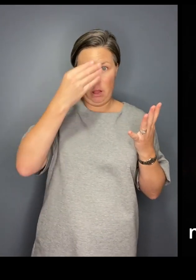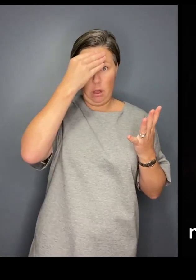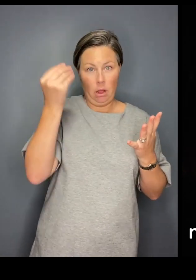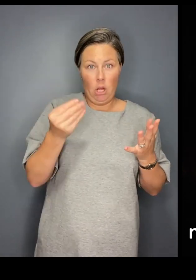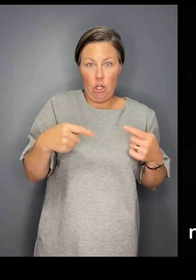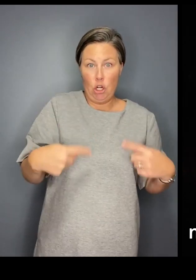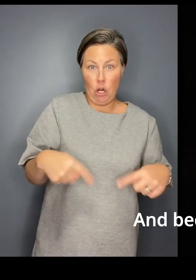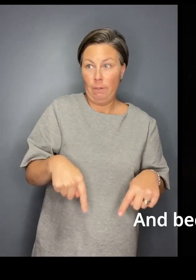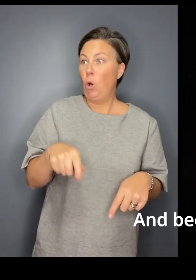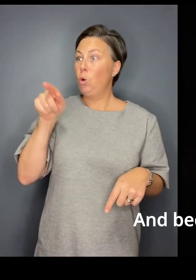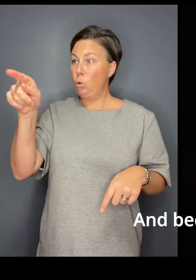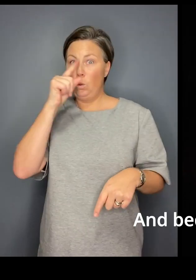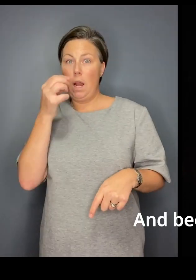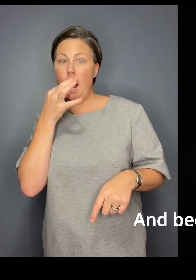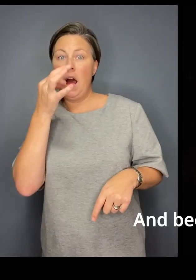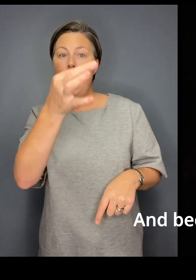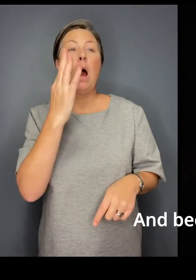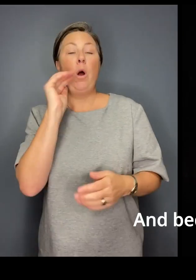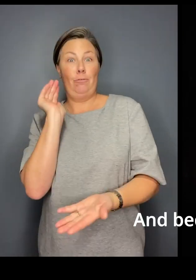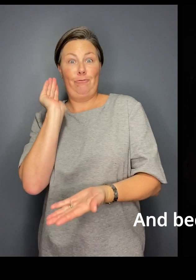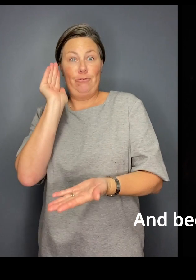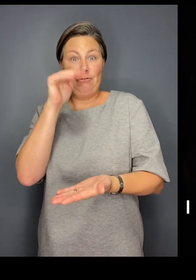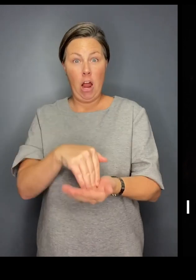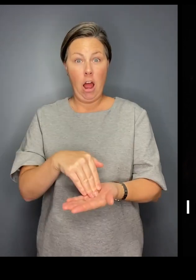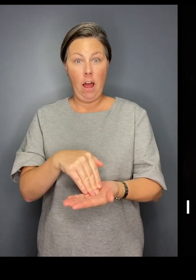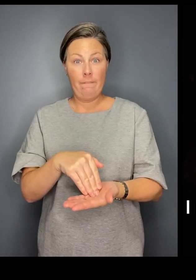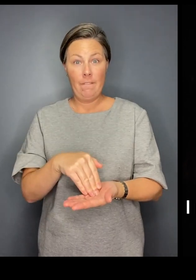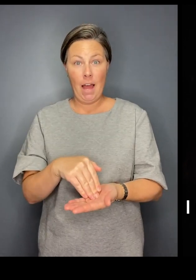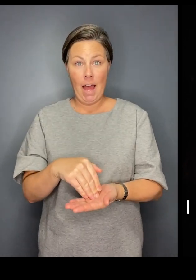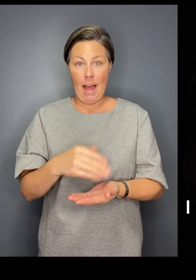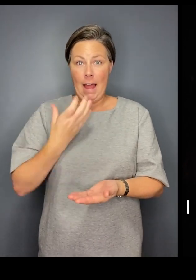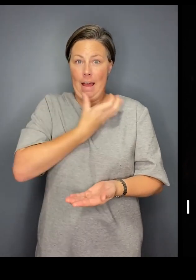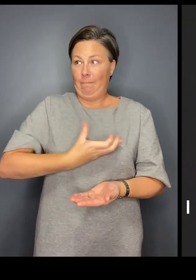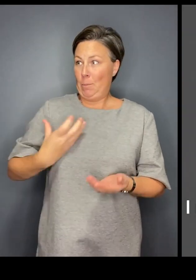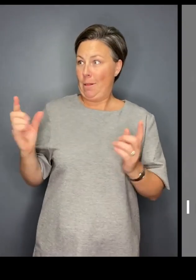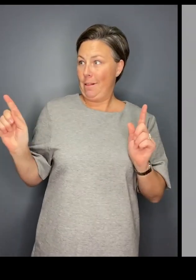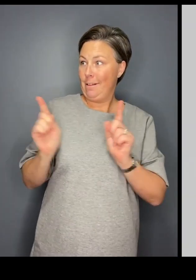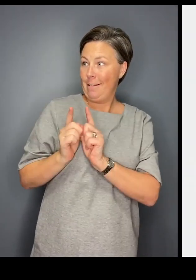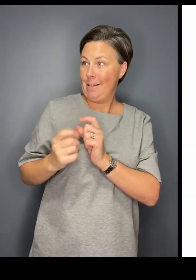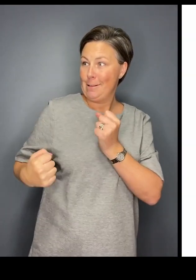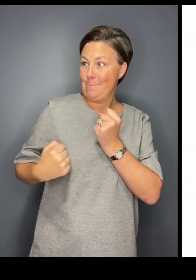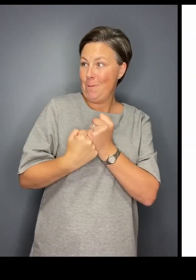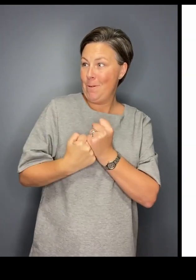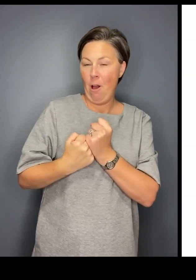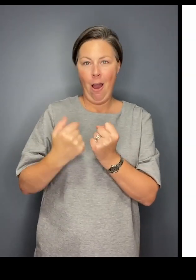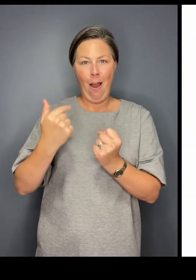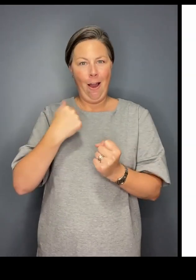to tell the doctor. And because I had her supporting me, I remembered everything, which is a great feeling.